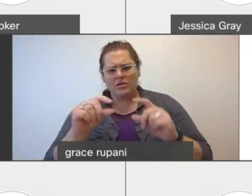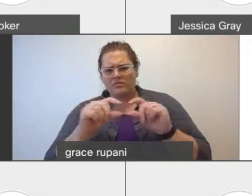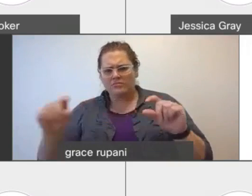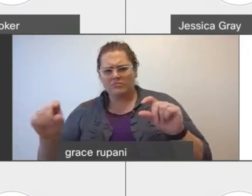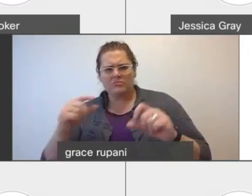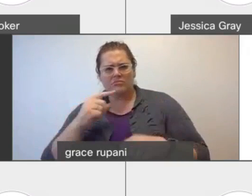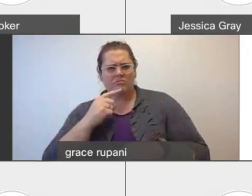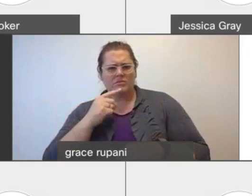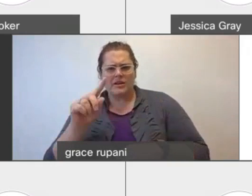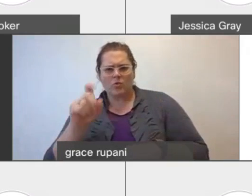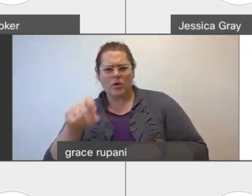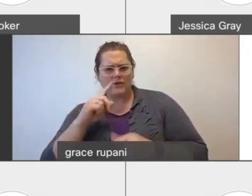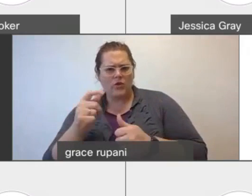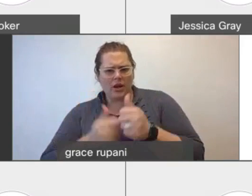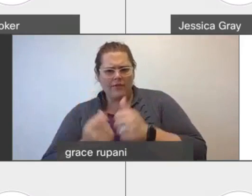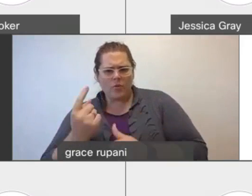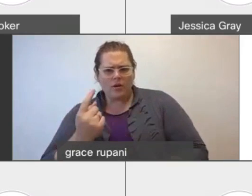um,